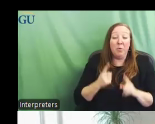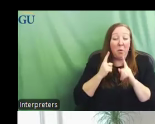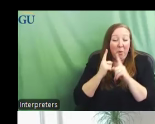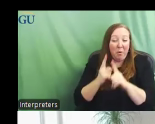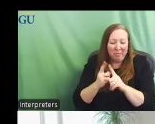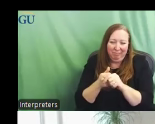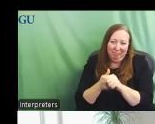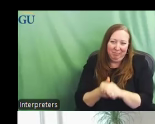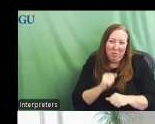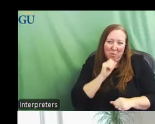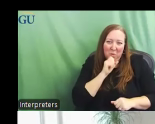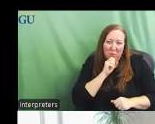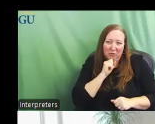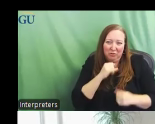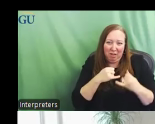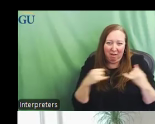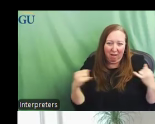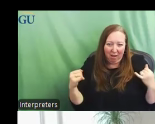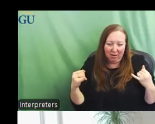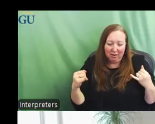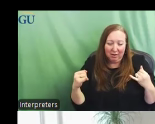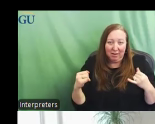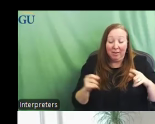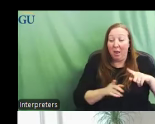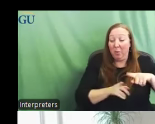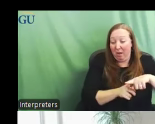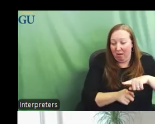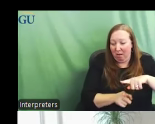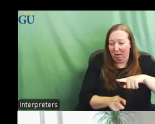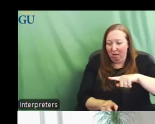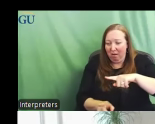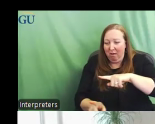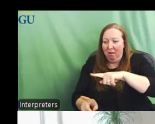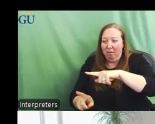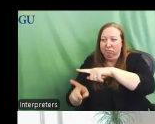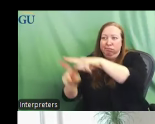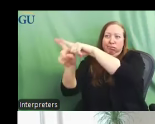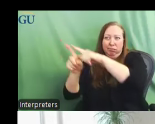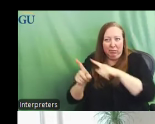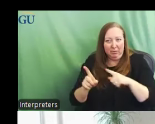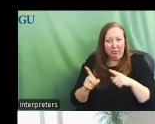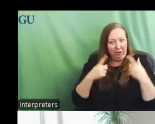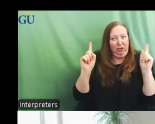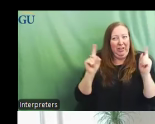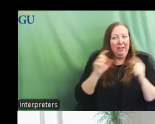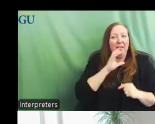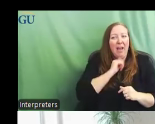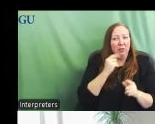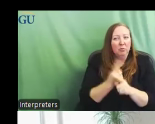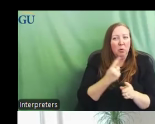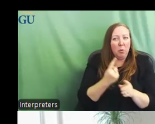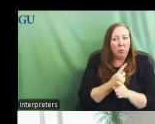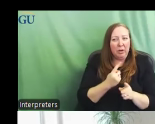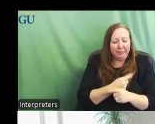we achieve this age-appropriate achievement. And we have seen in the past several years that for